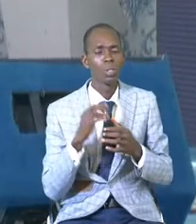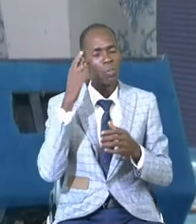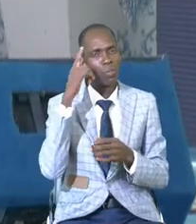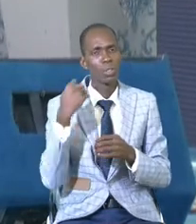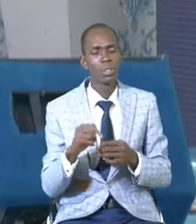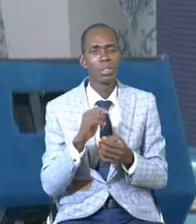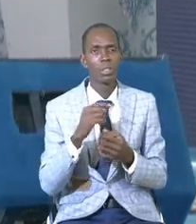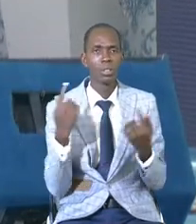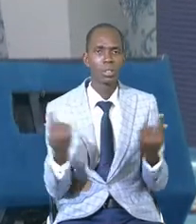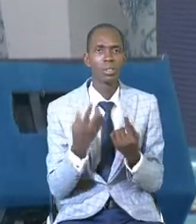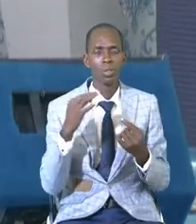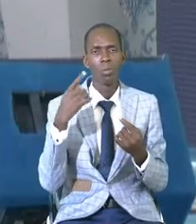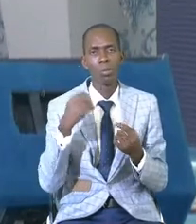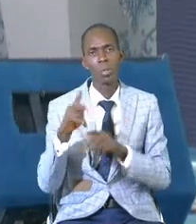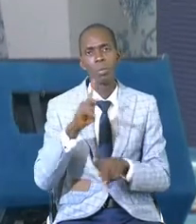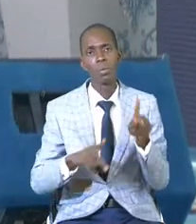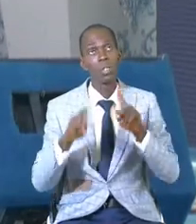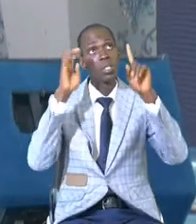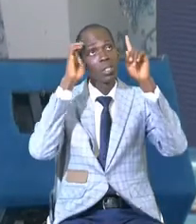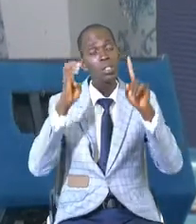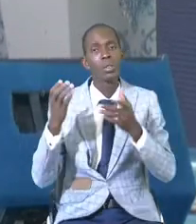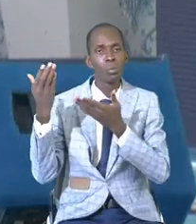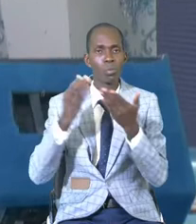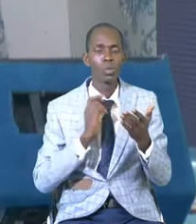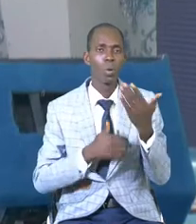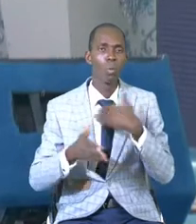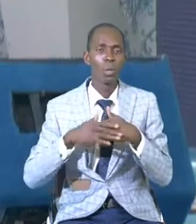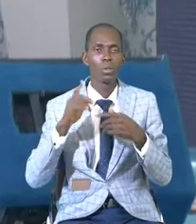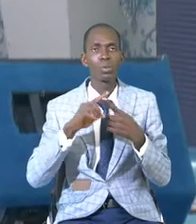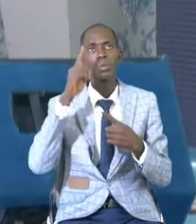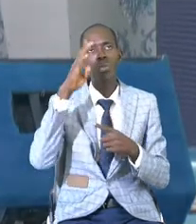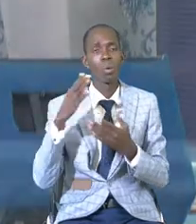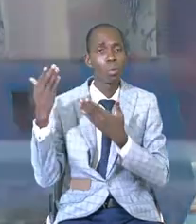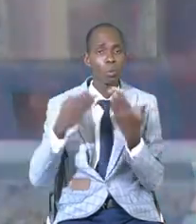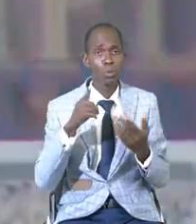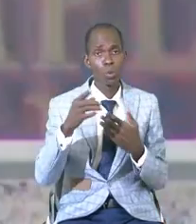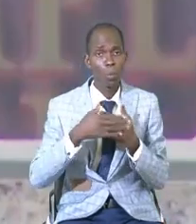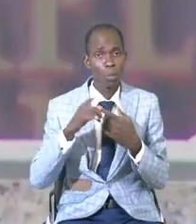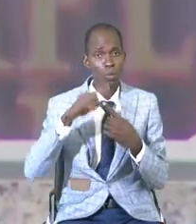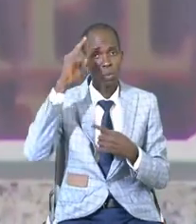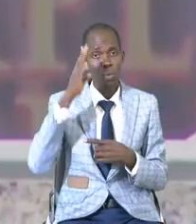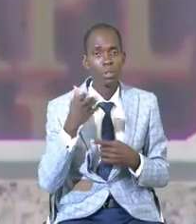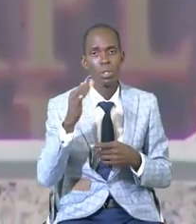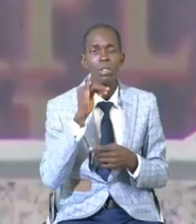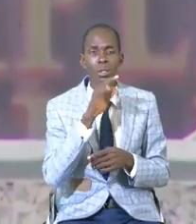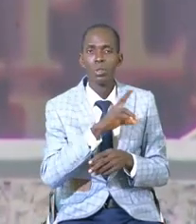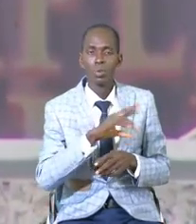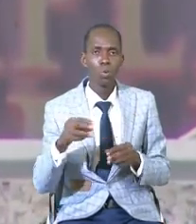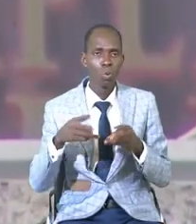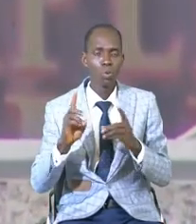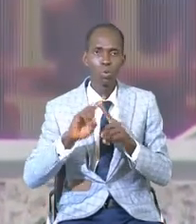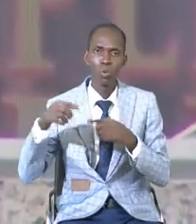the one that reconciles us to God. And when he reconciles you to God, there is no loophole. You are truly